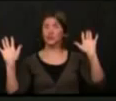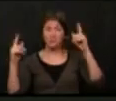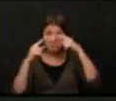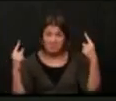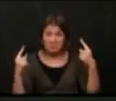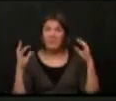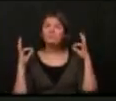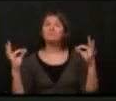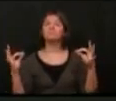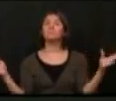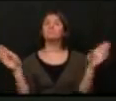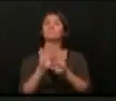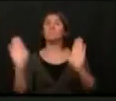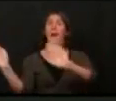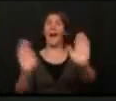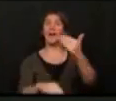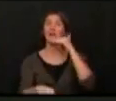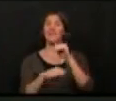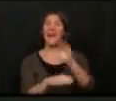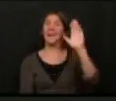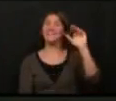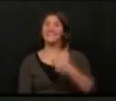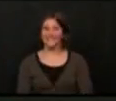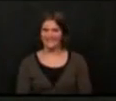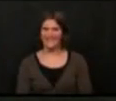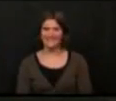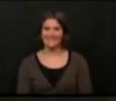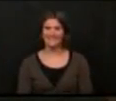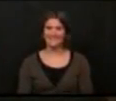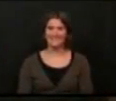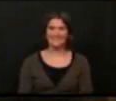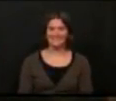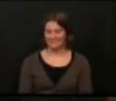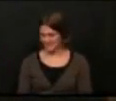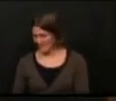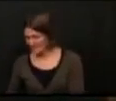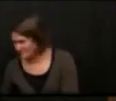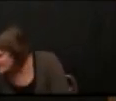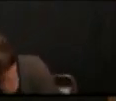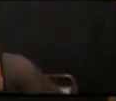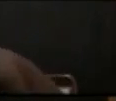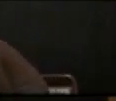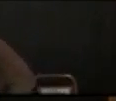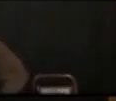abstained? That carries 5-0. Thanks, everybody. Honey, put out the chicken special.